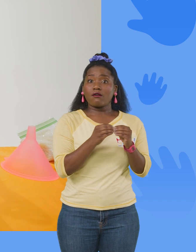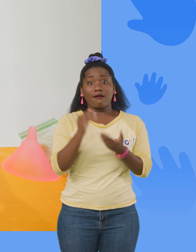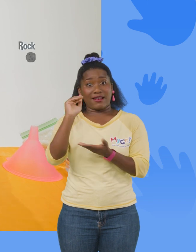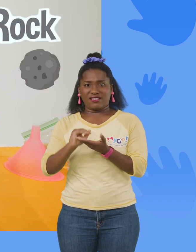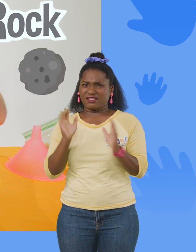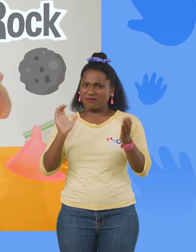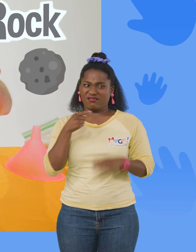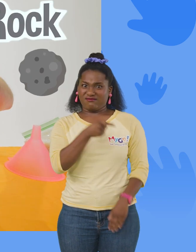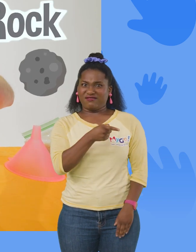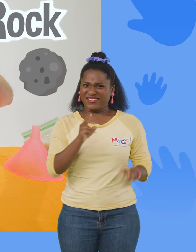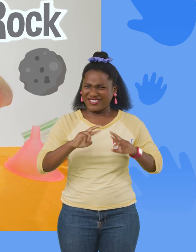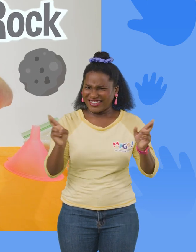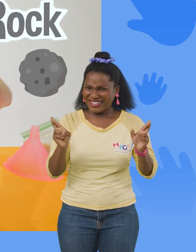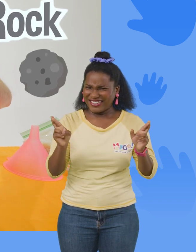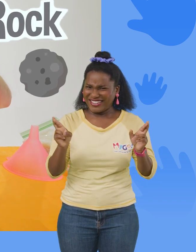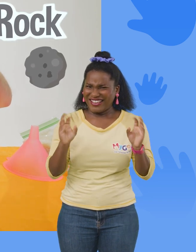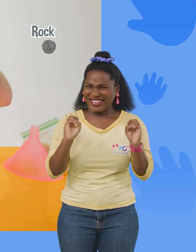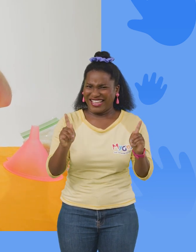than this rock. Ready?